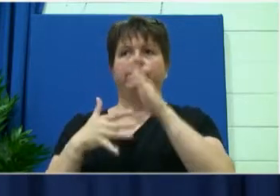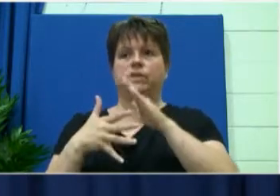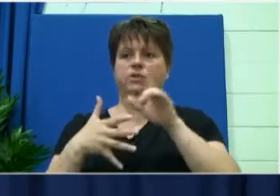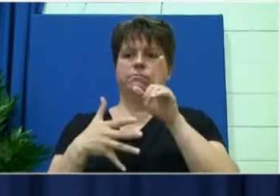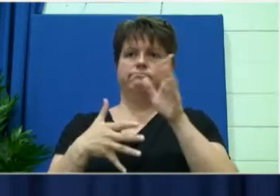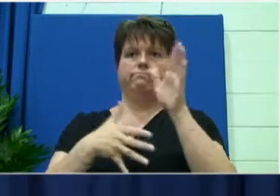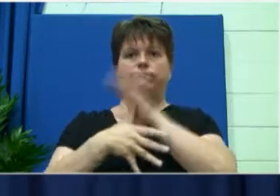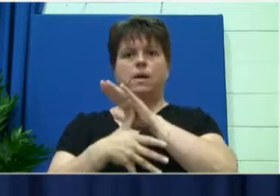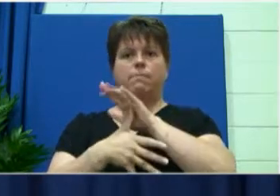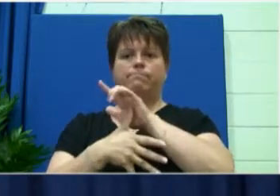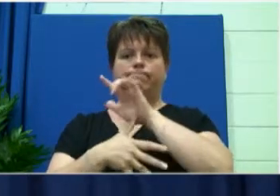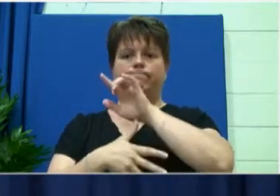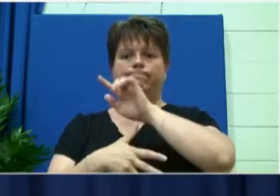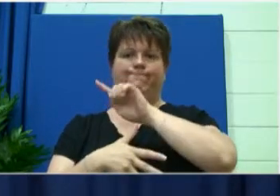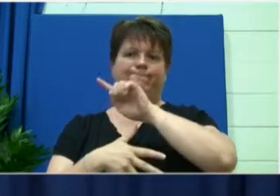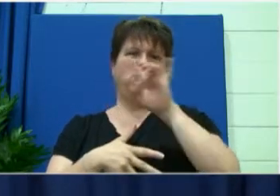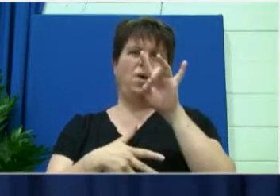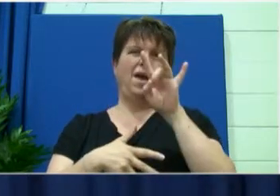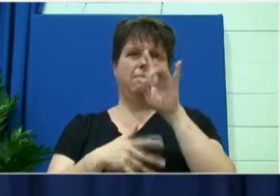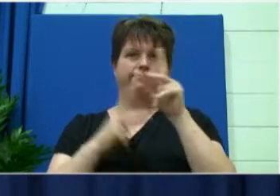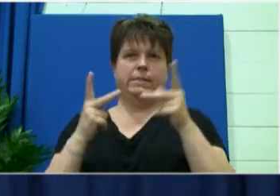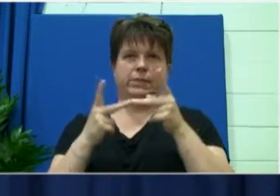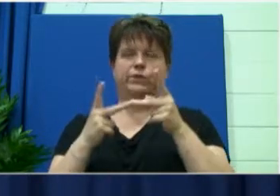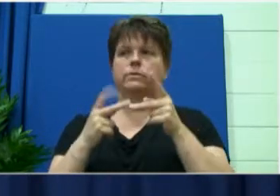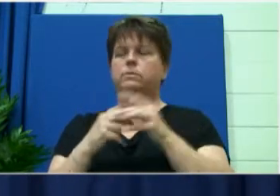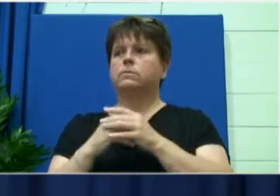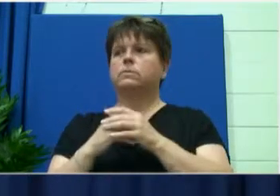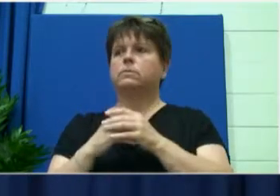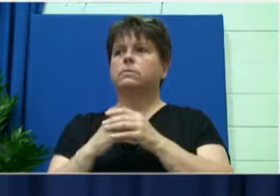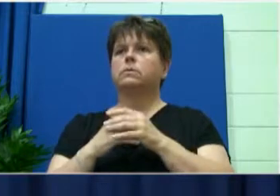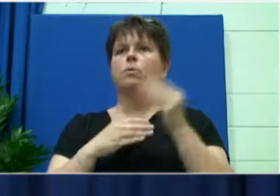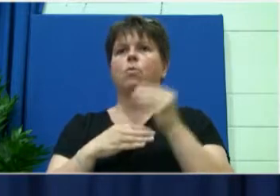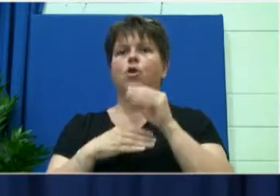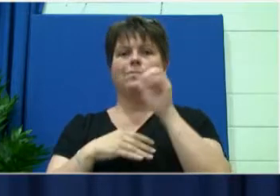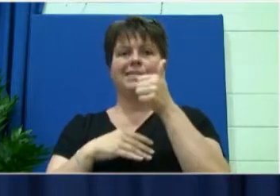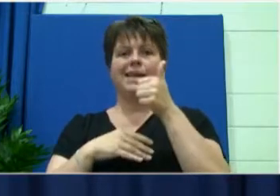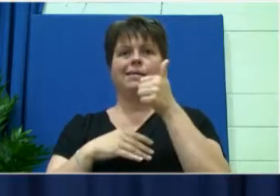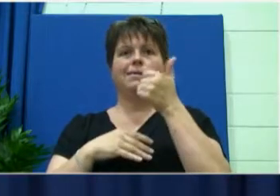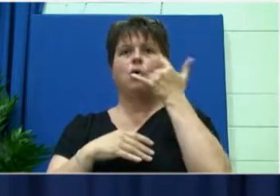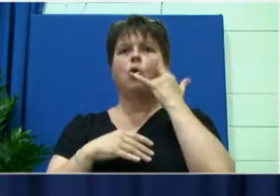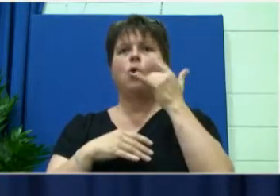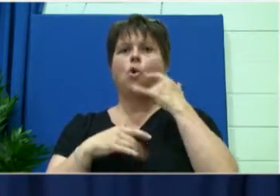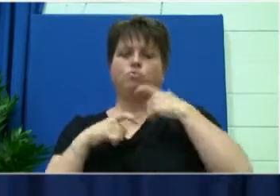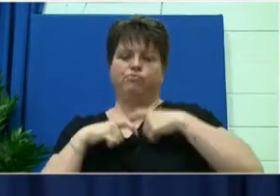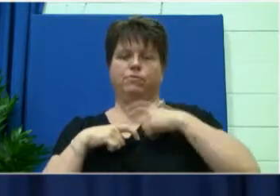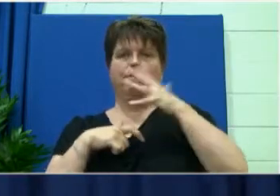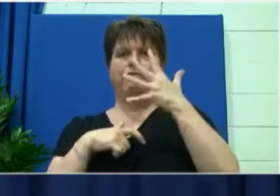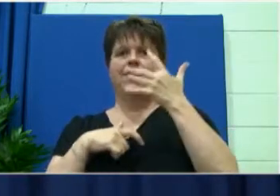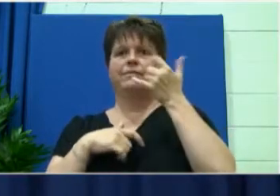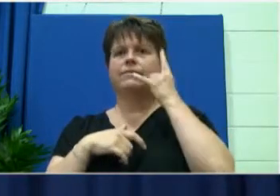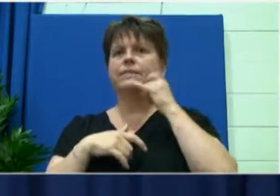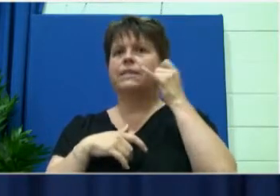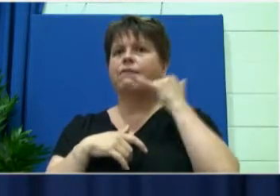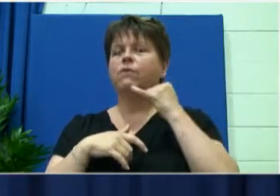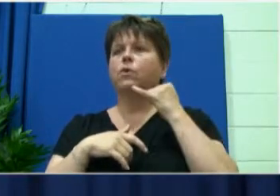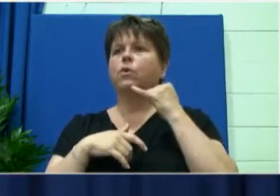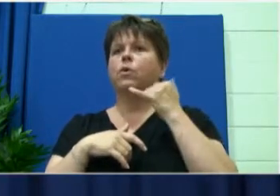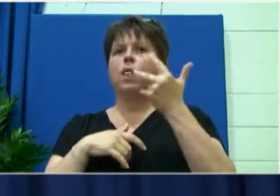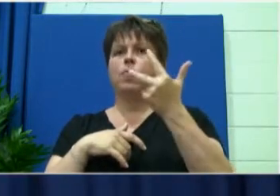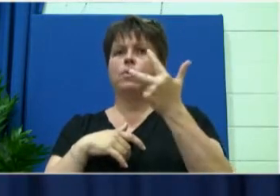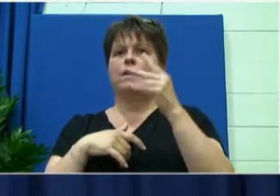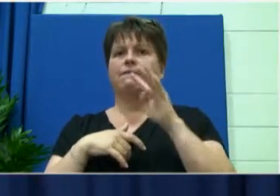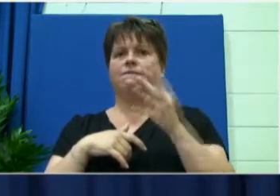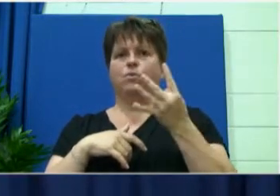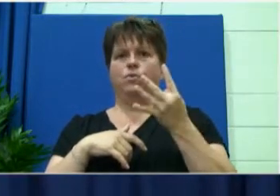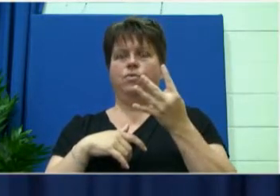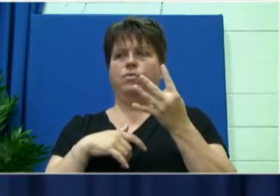top 8 of their competition. We brought home 10 gold medals, 5 silver medals, and 3